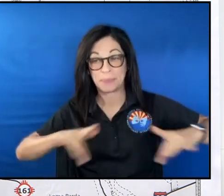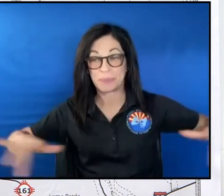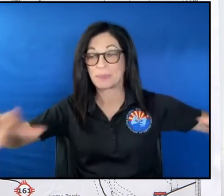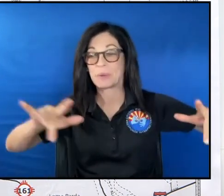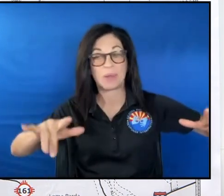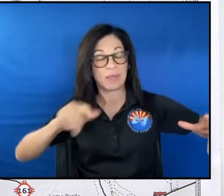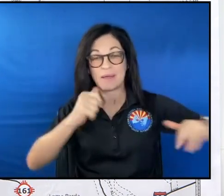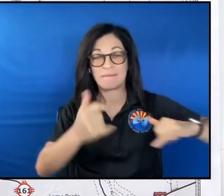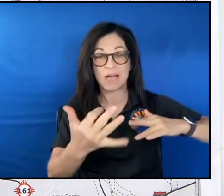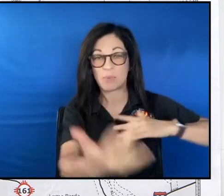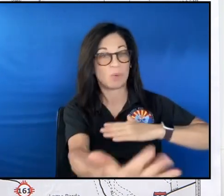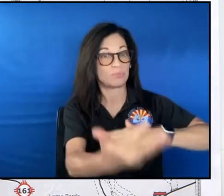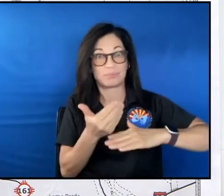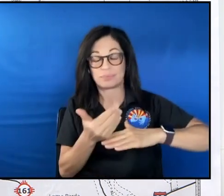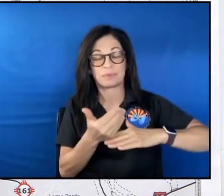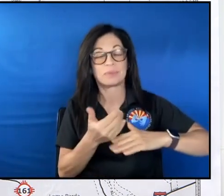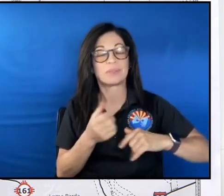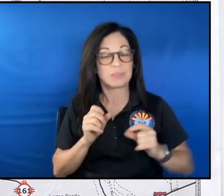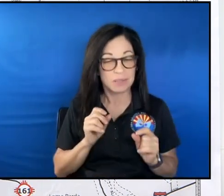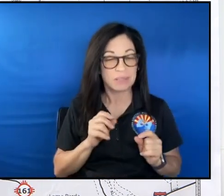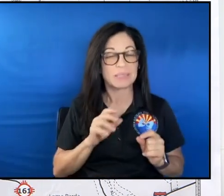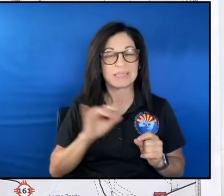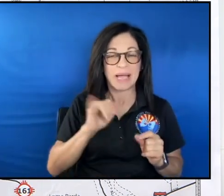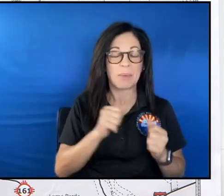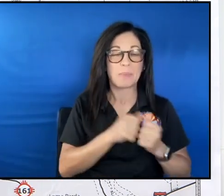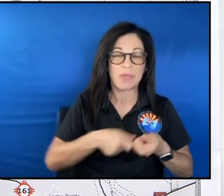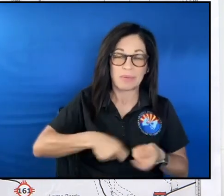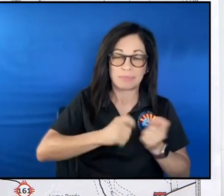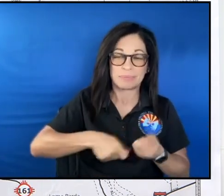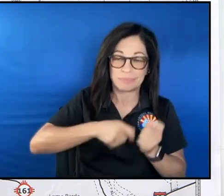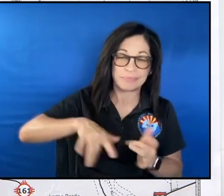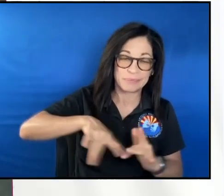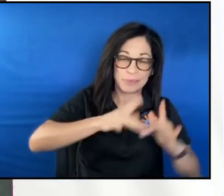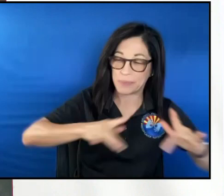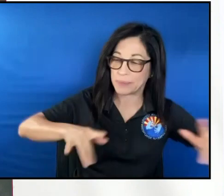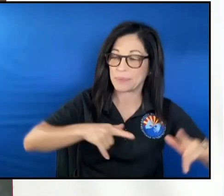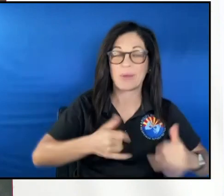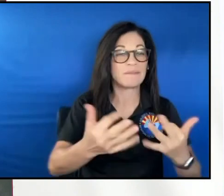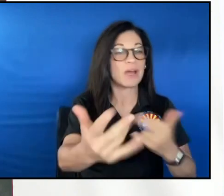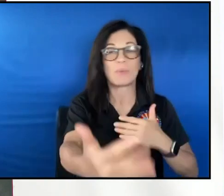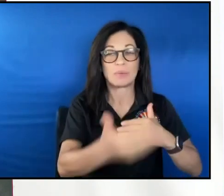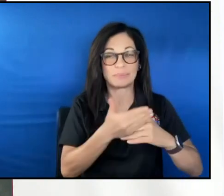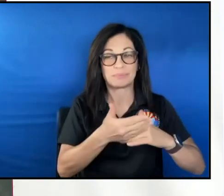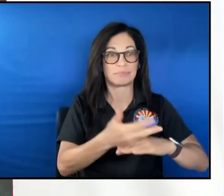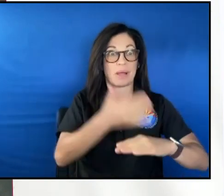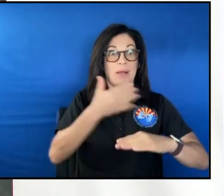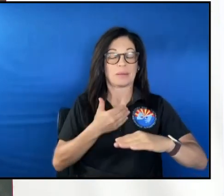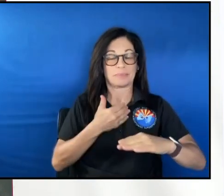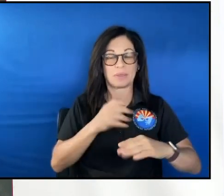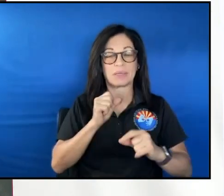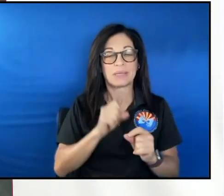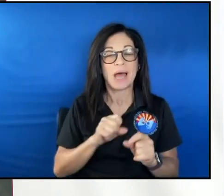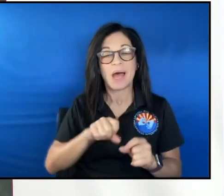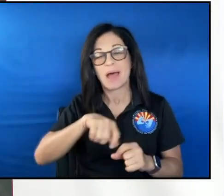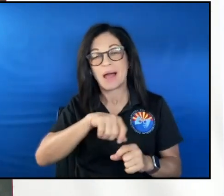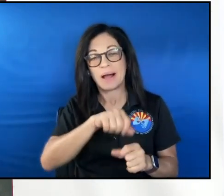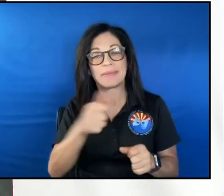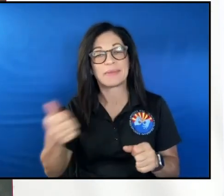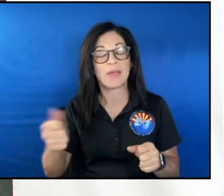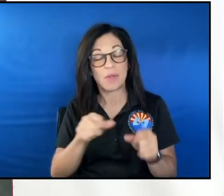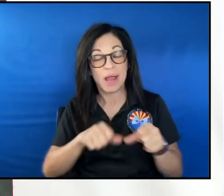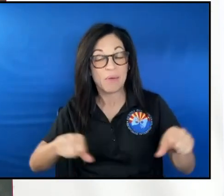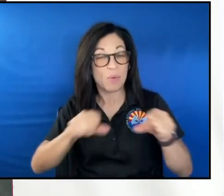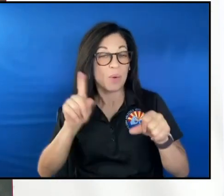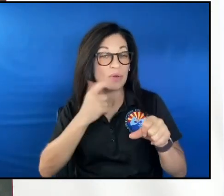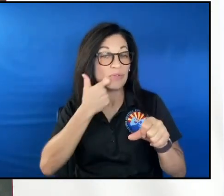containment. And this area we felt that was this area in here where we added the 1% of containment,